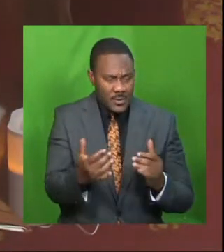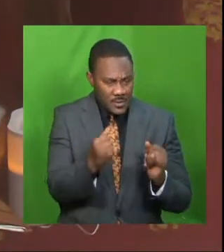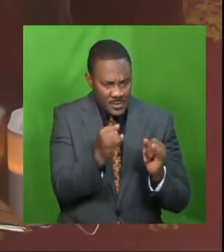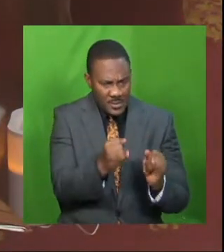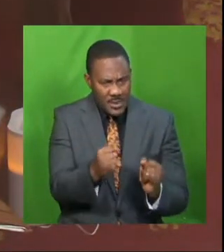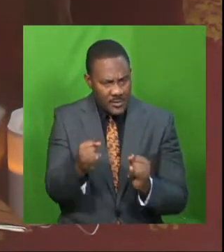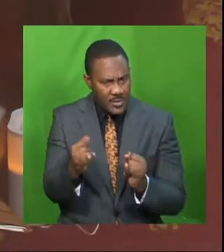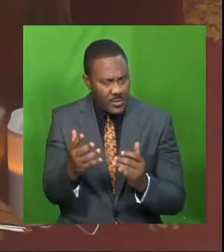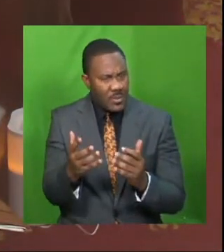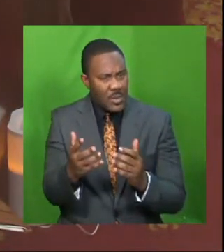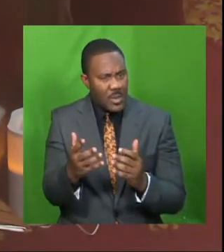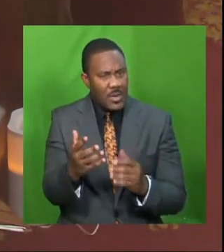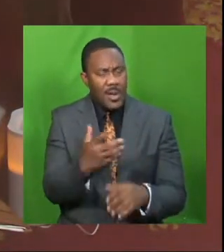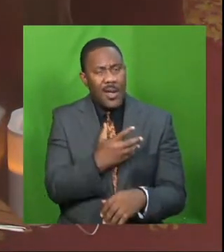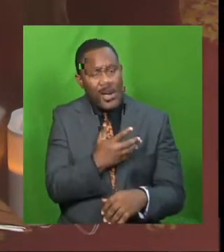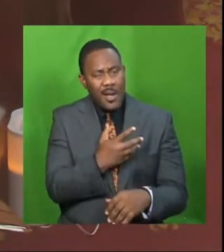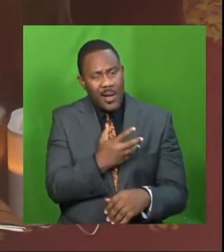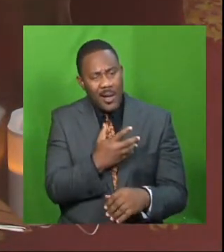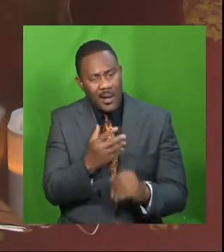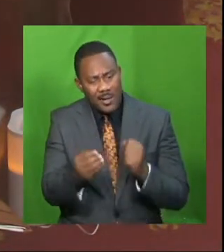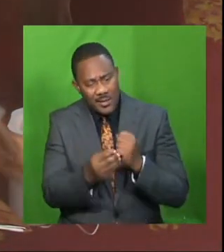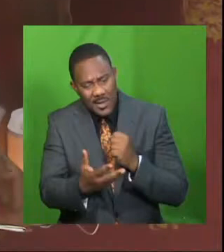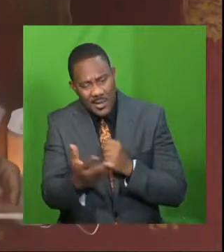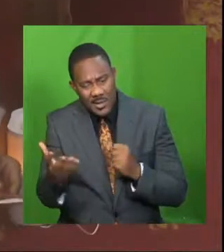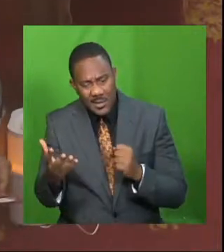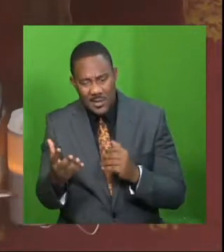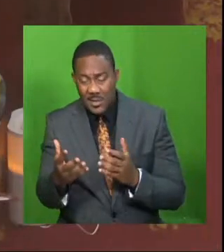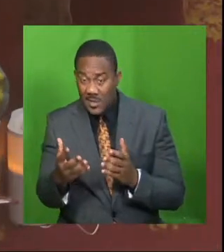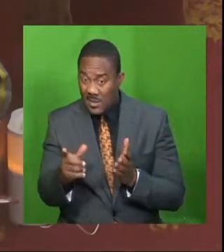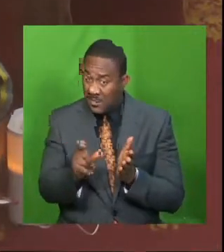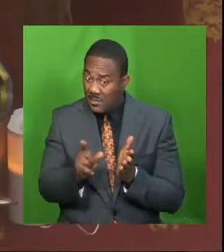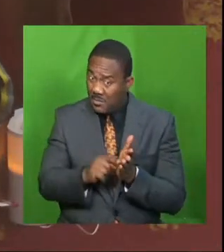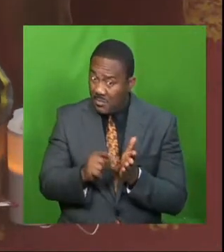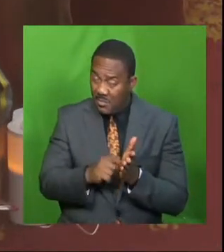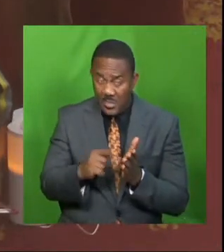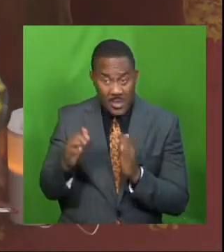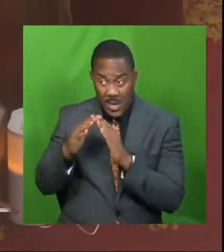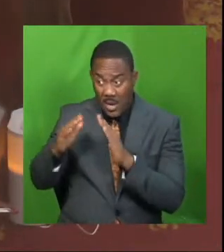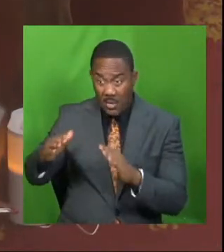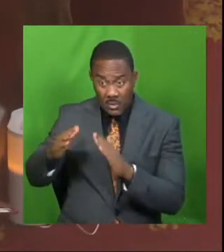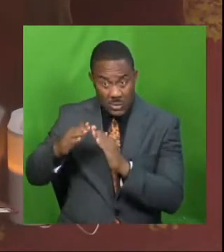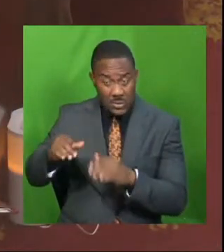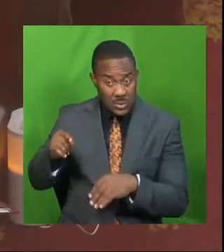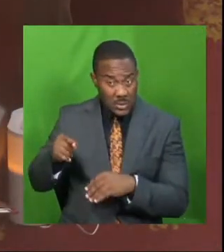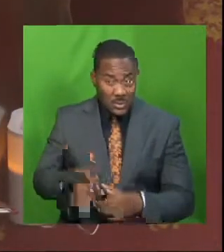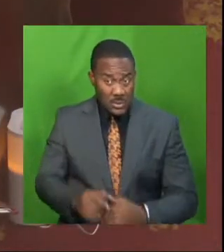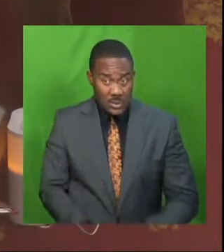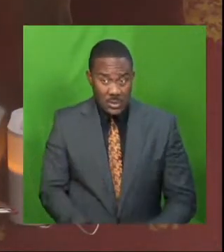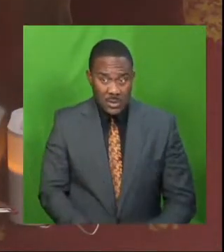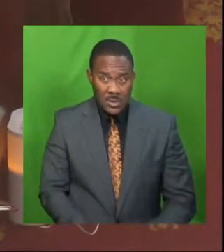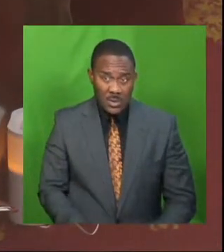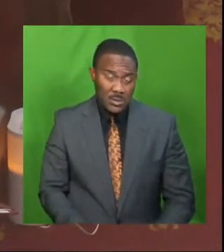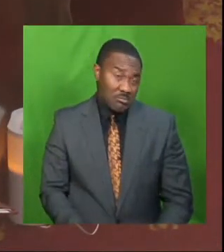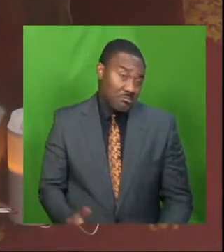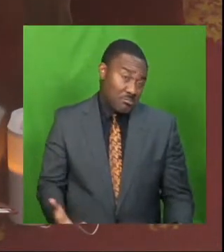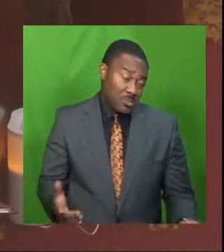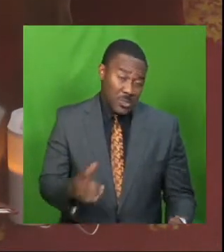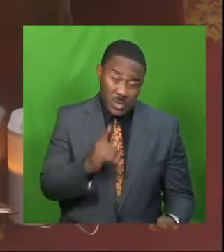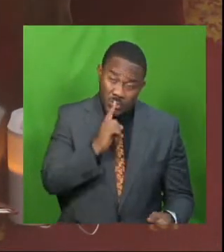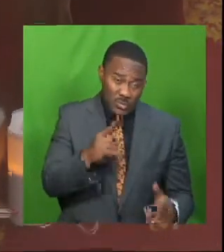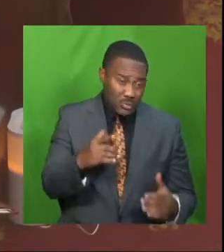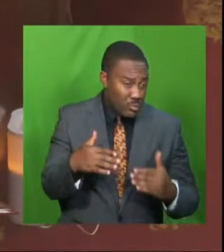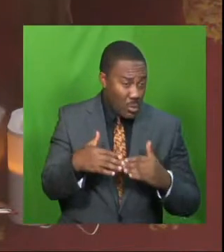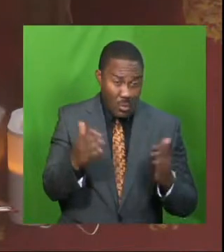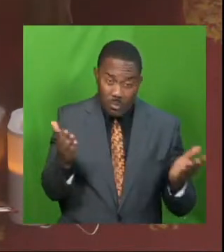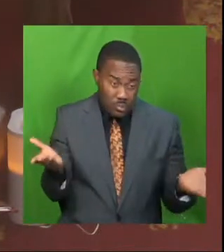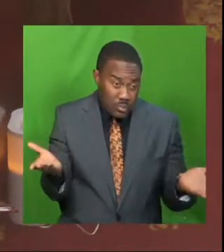and media houses. And the facts are clear in this country that because we have opened up the media landscape extensively, which is a